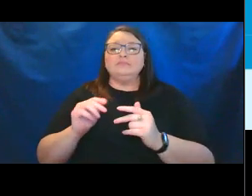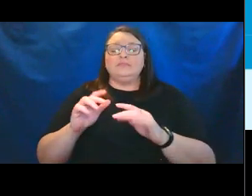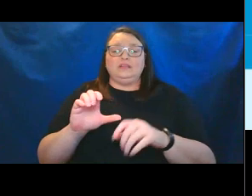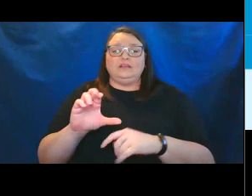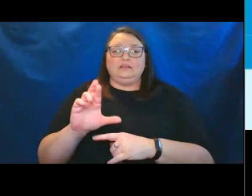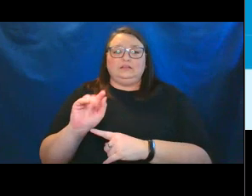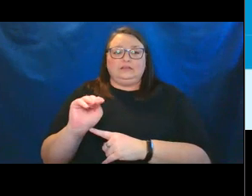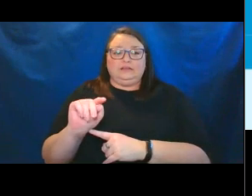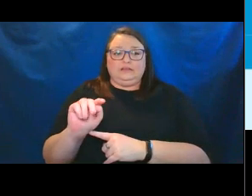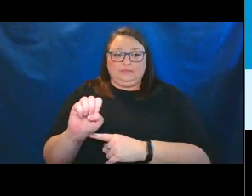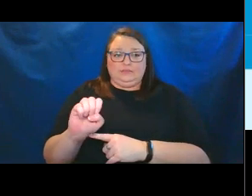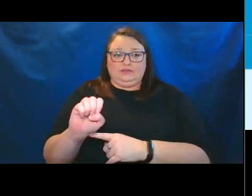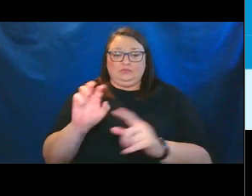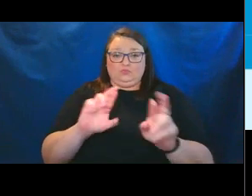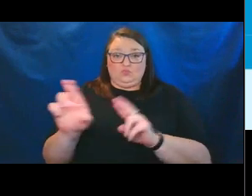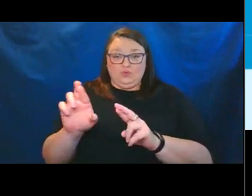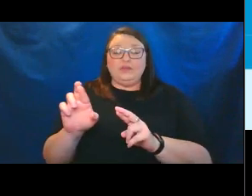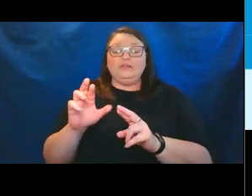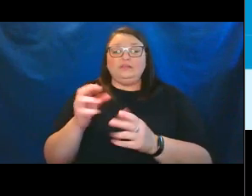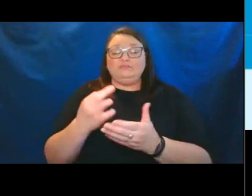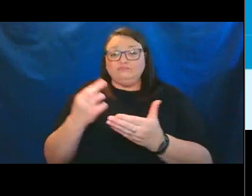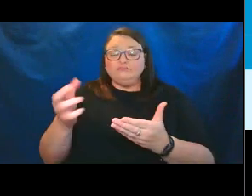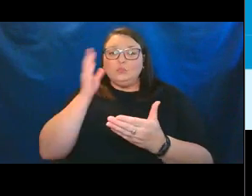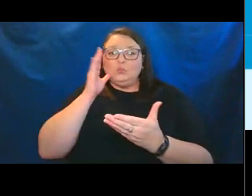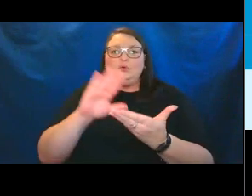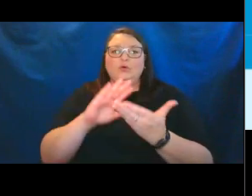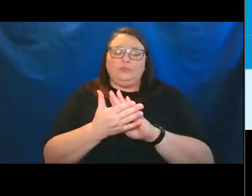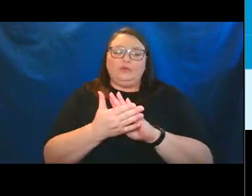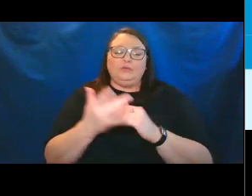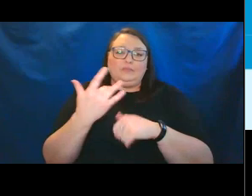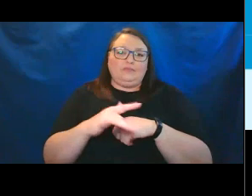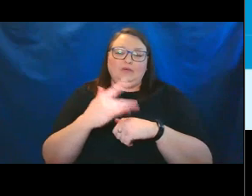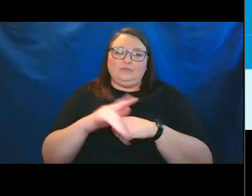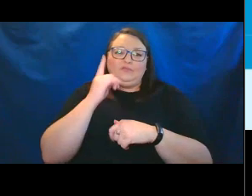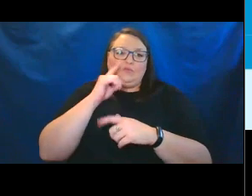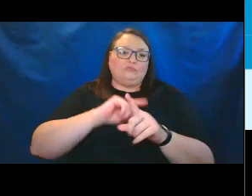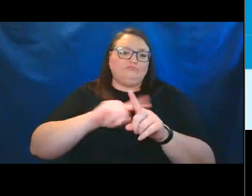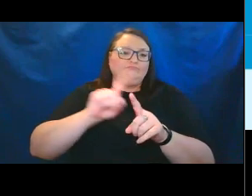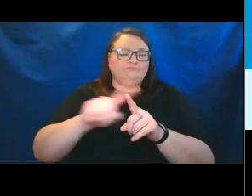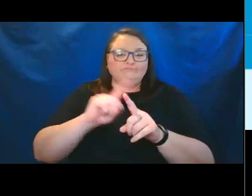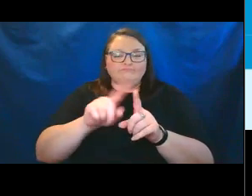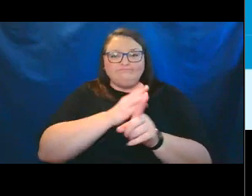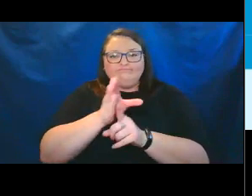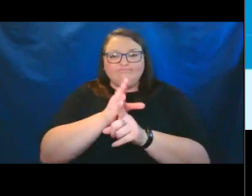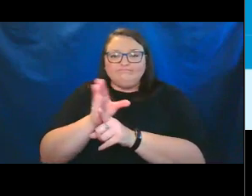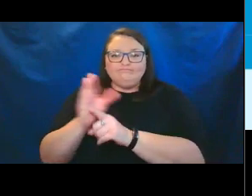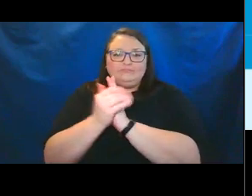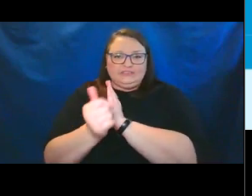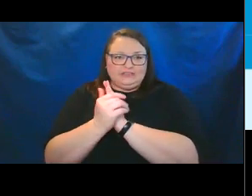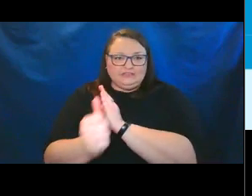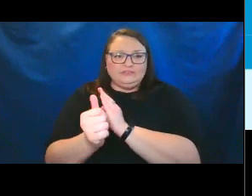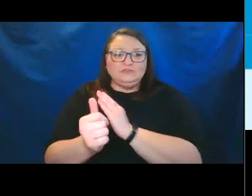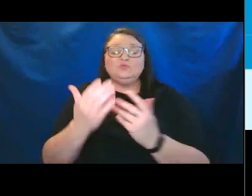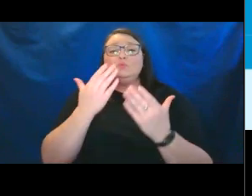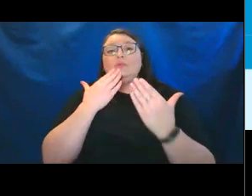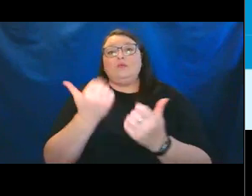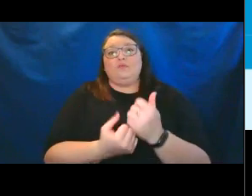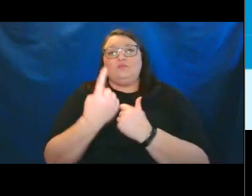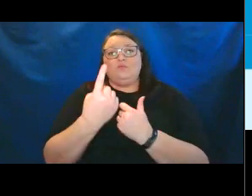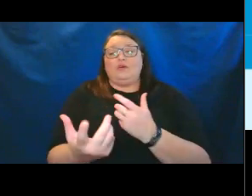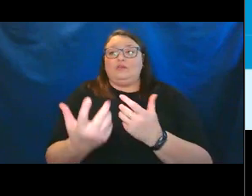provide essential training for a whole range of trade skills. So I want to thank everyone who's contributing to these projects for the important work